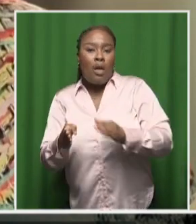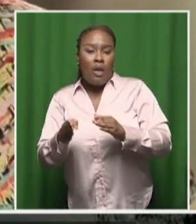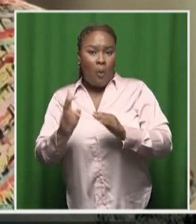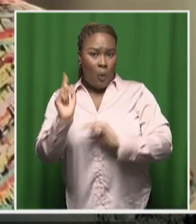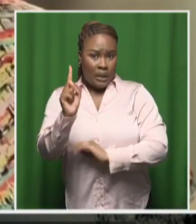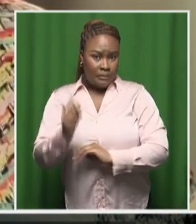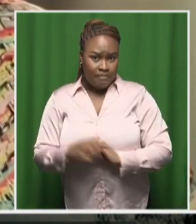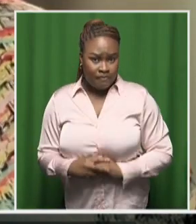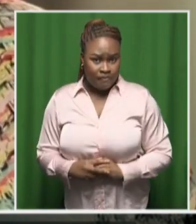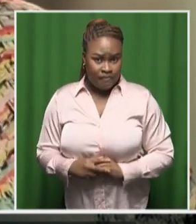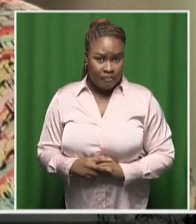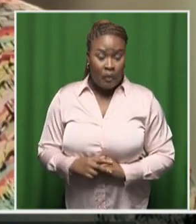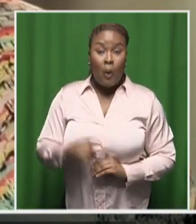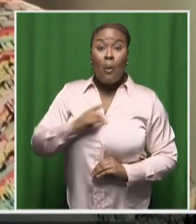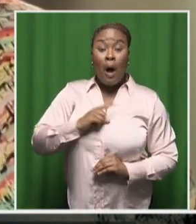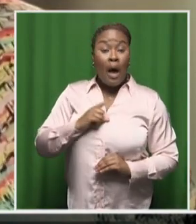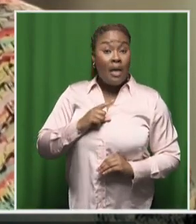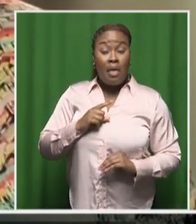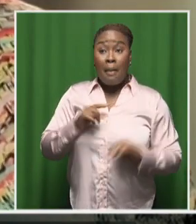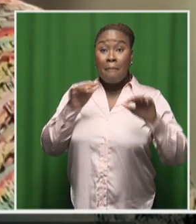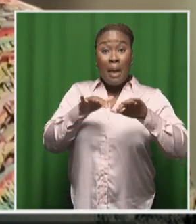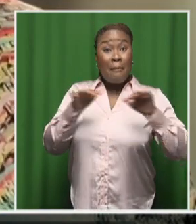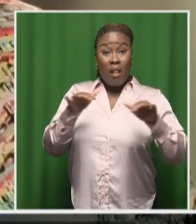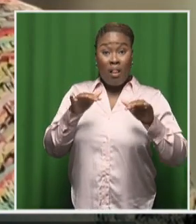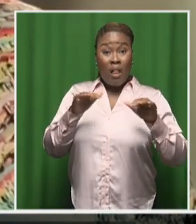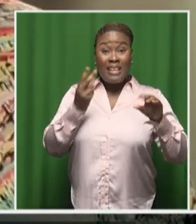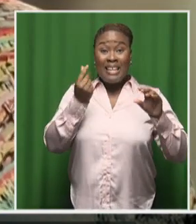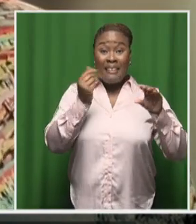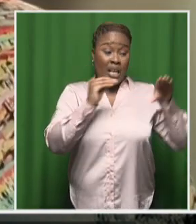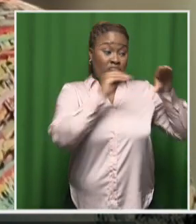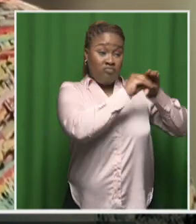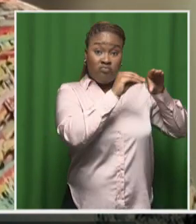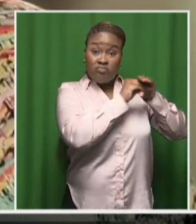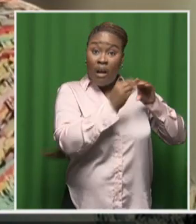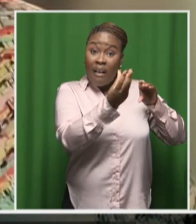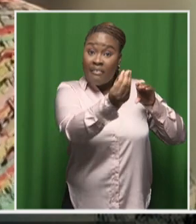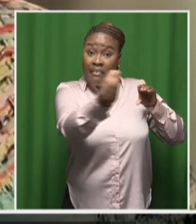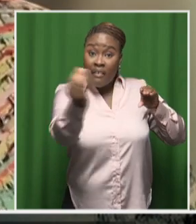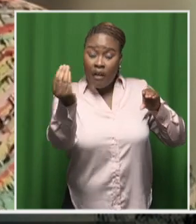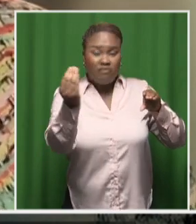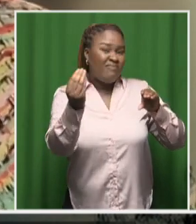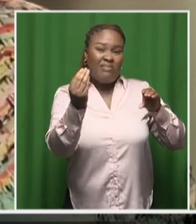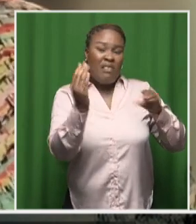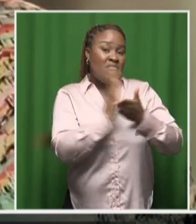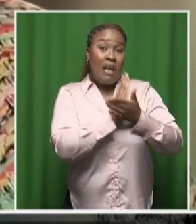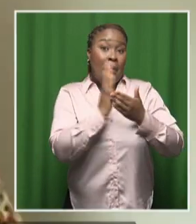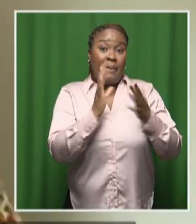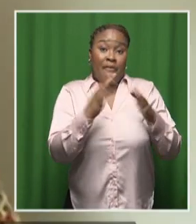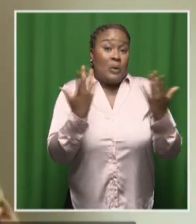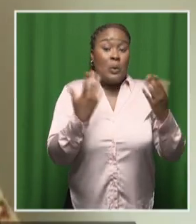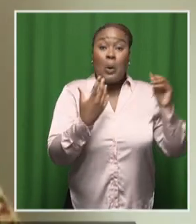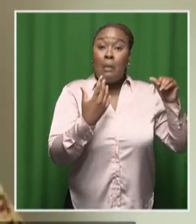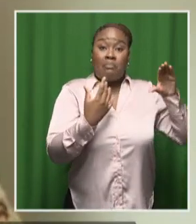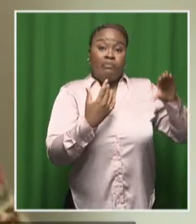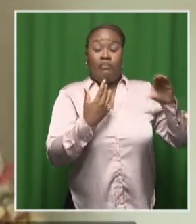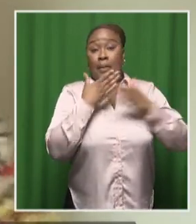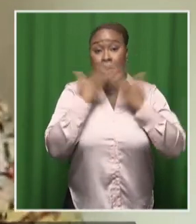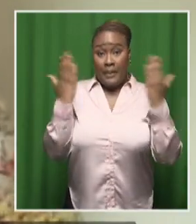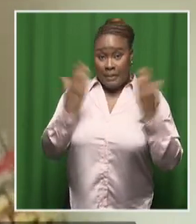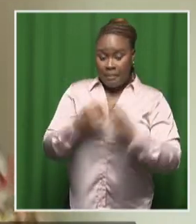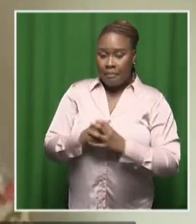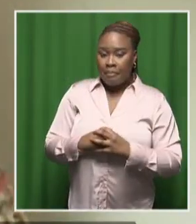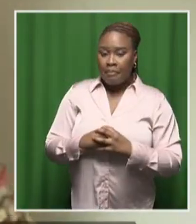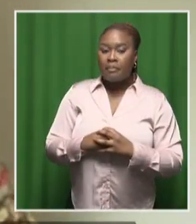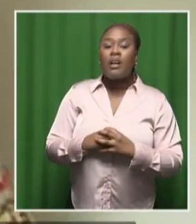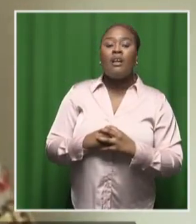beginning, very few people have these kind of savings available. Yes. Well, there's different ways.